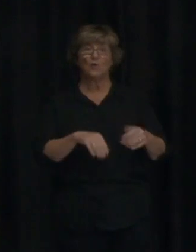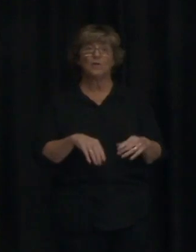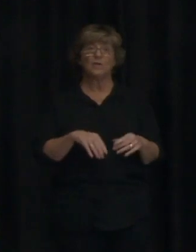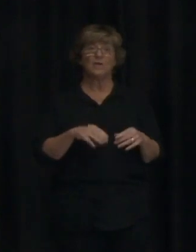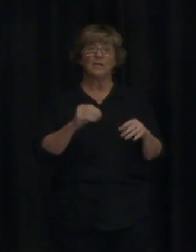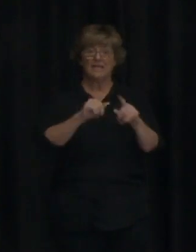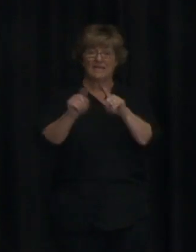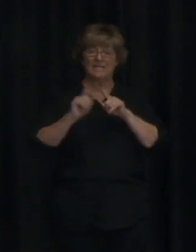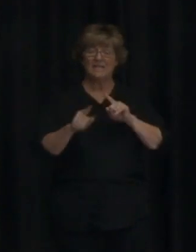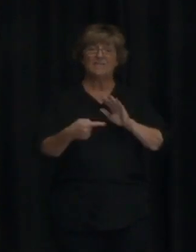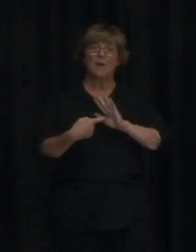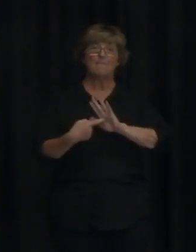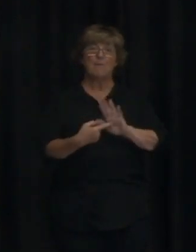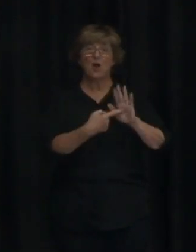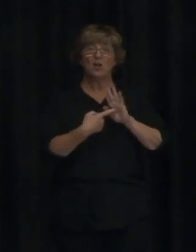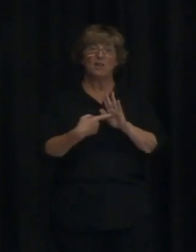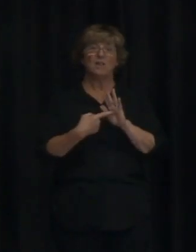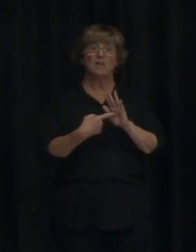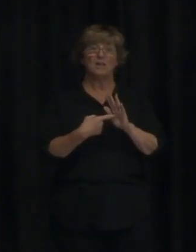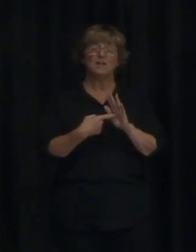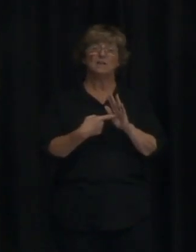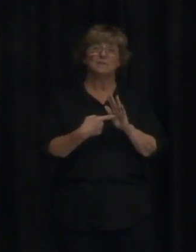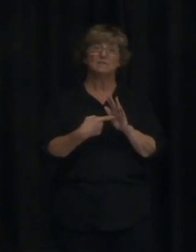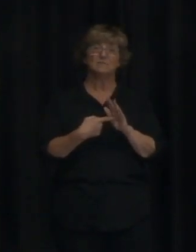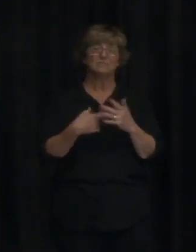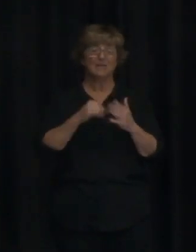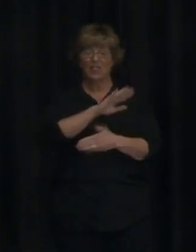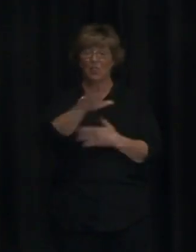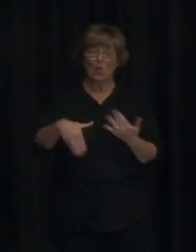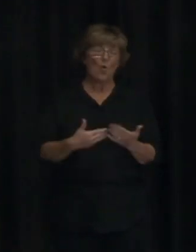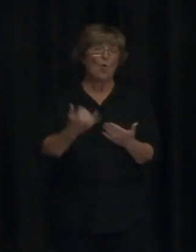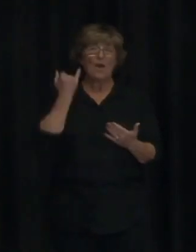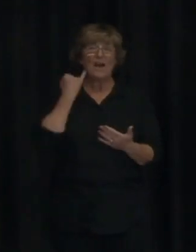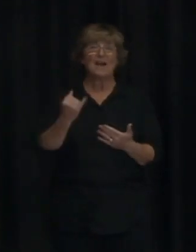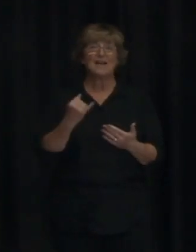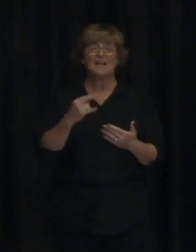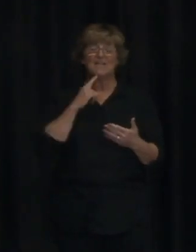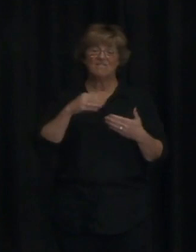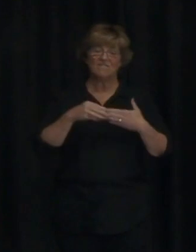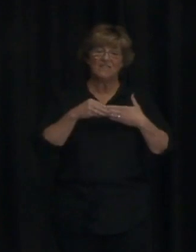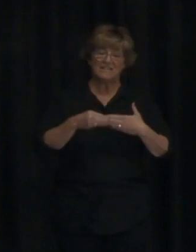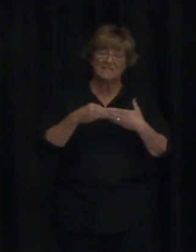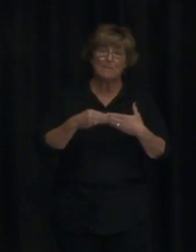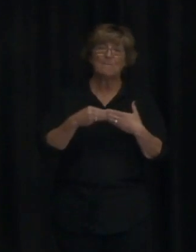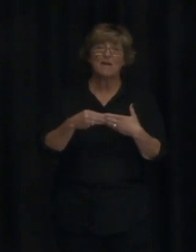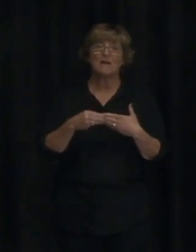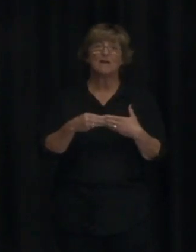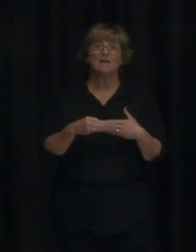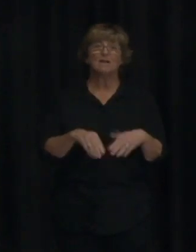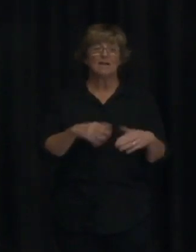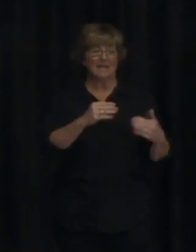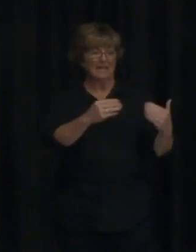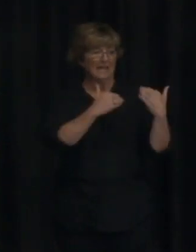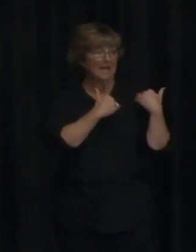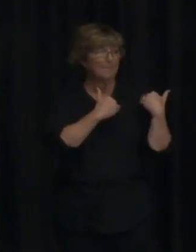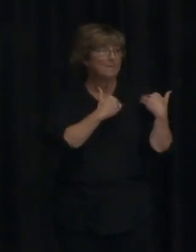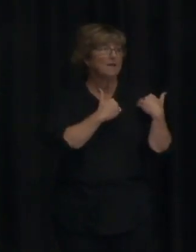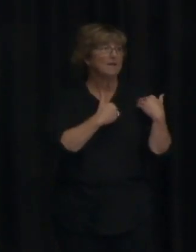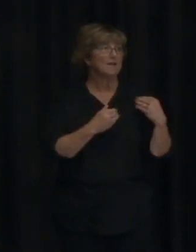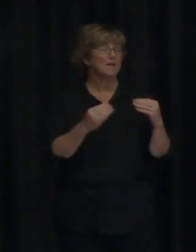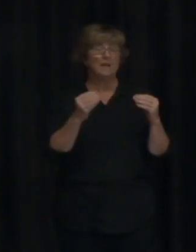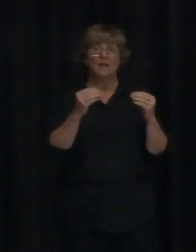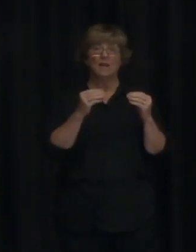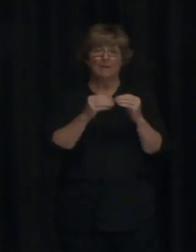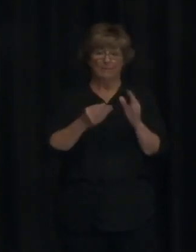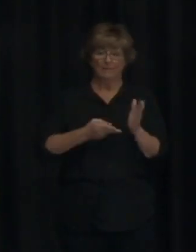different models of engagement. And so that's the whole idea here, is flexibility, but baseline accountability, much more transparency,